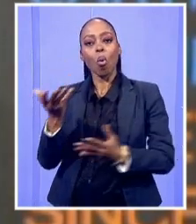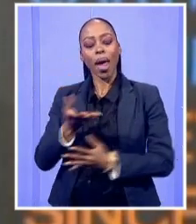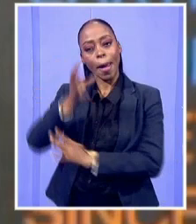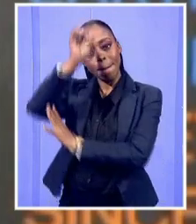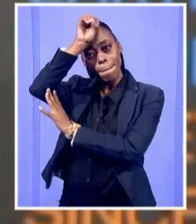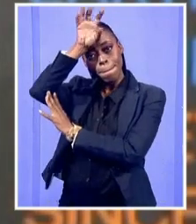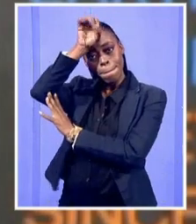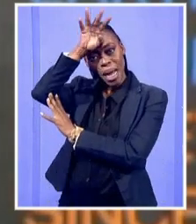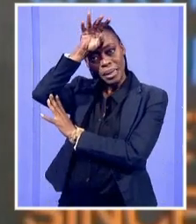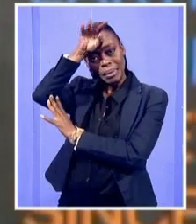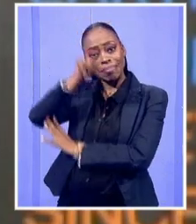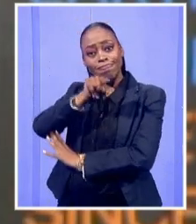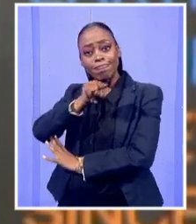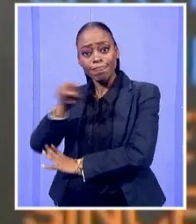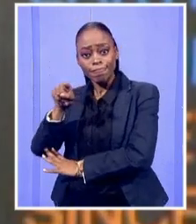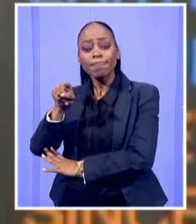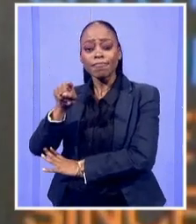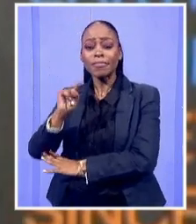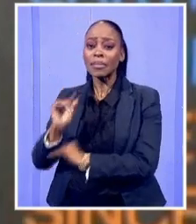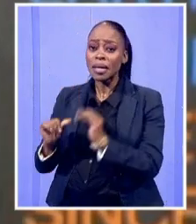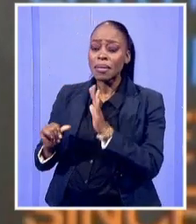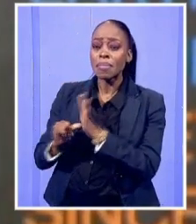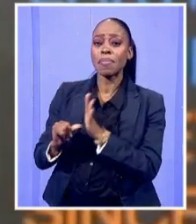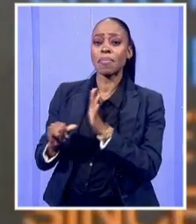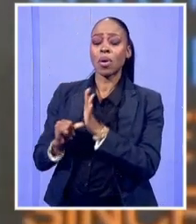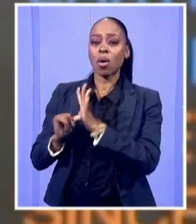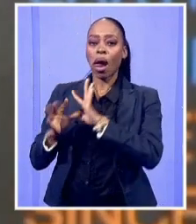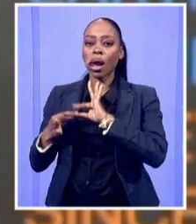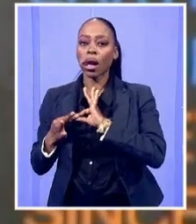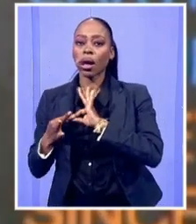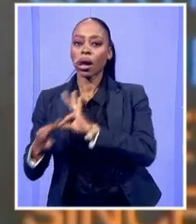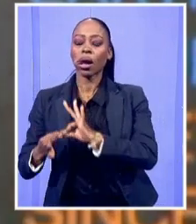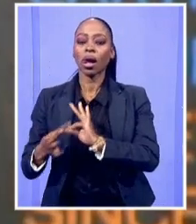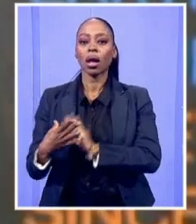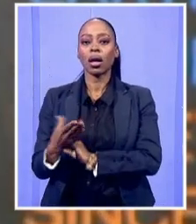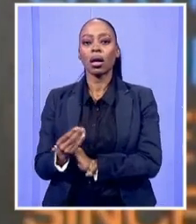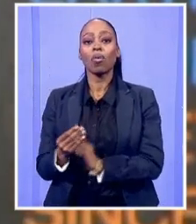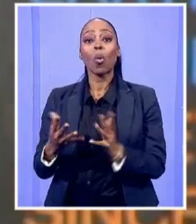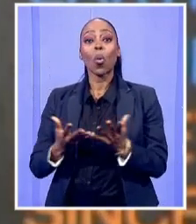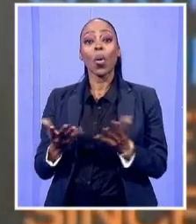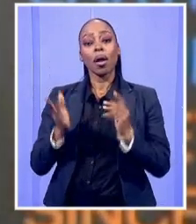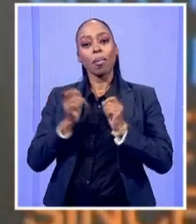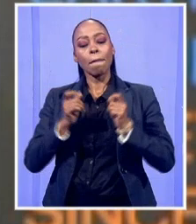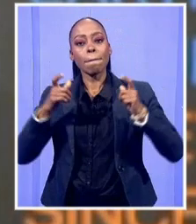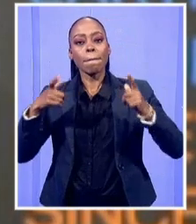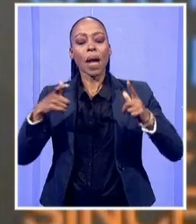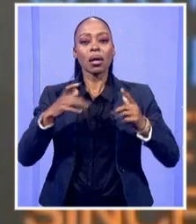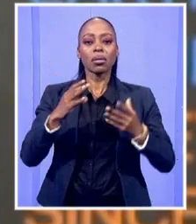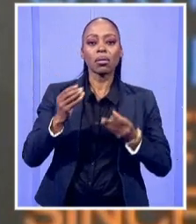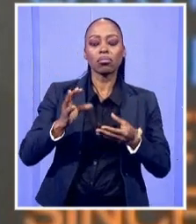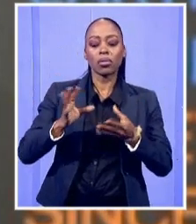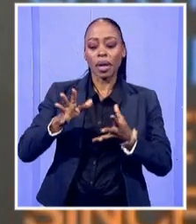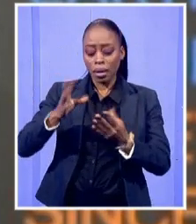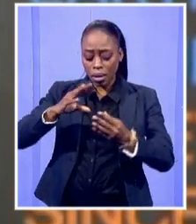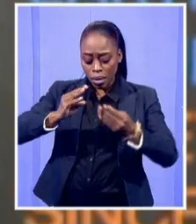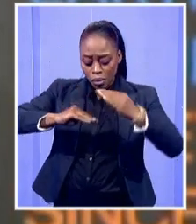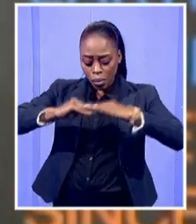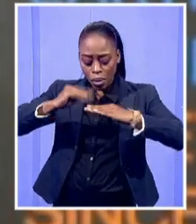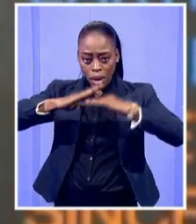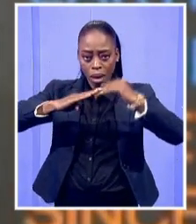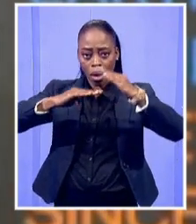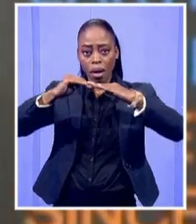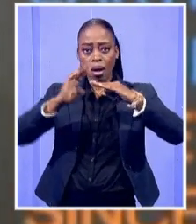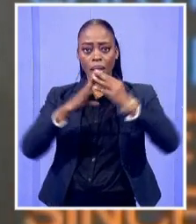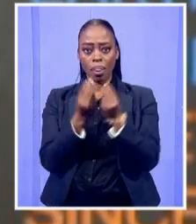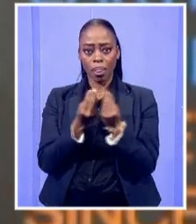industry have important backward linkages to major assembly suppliers,